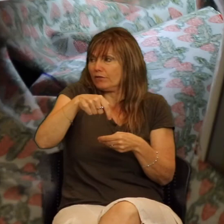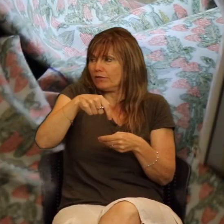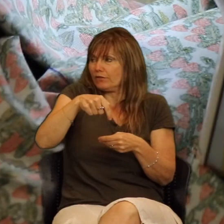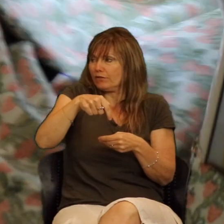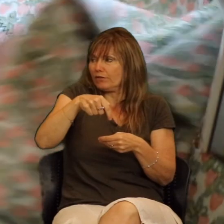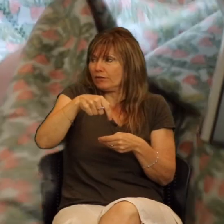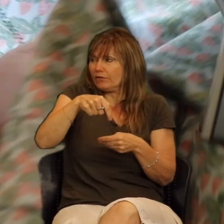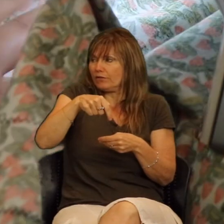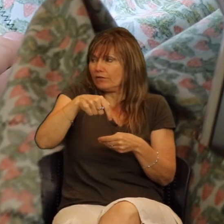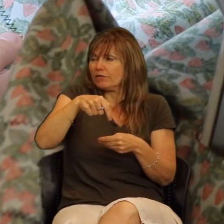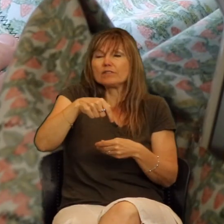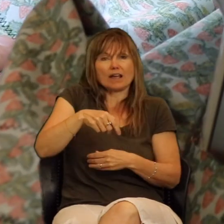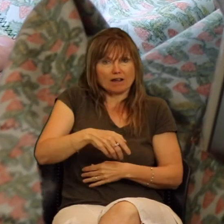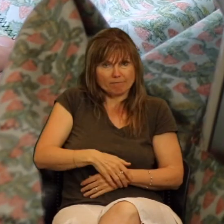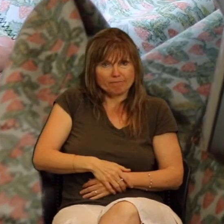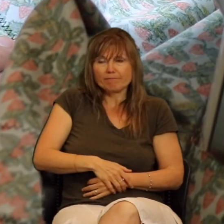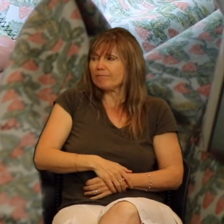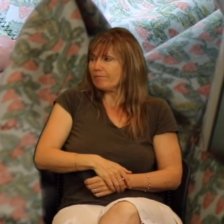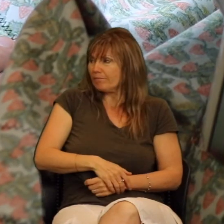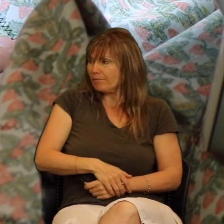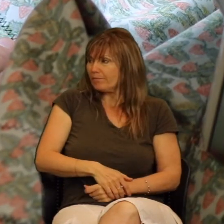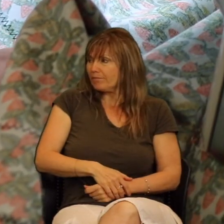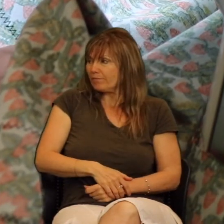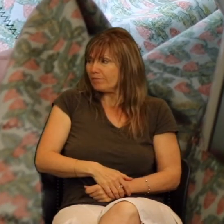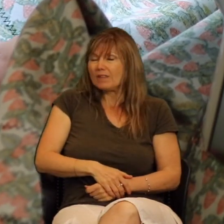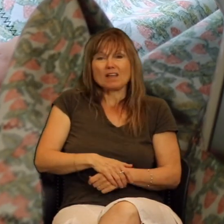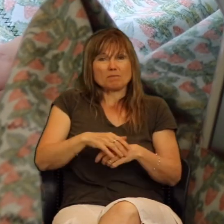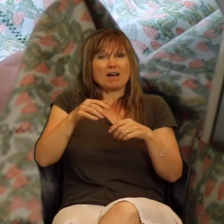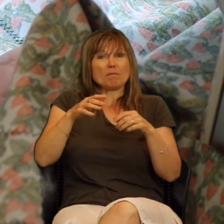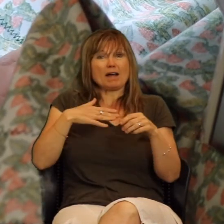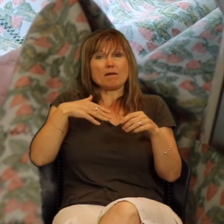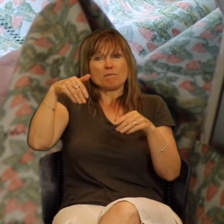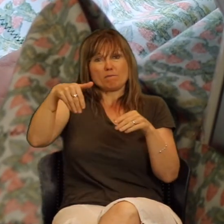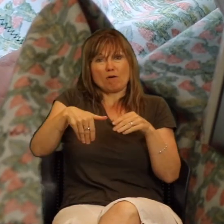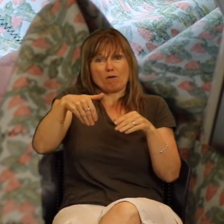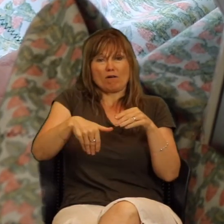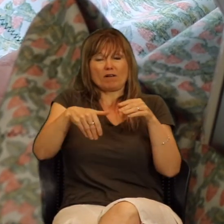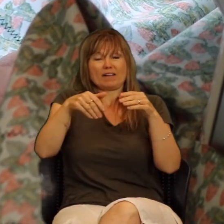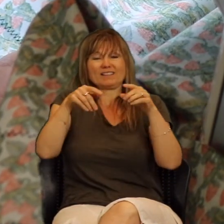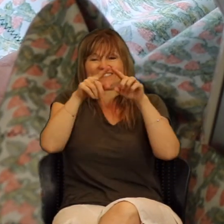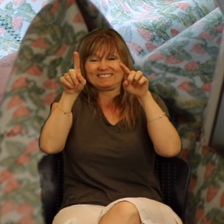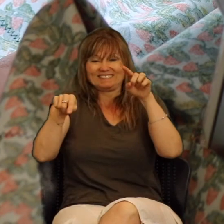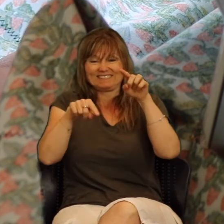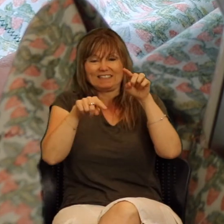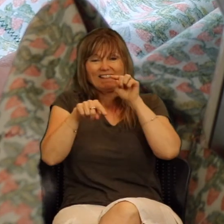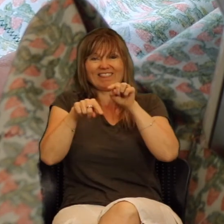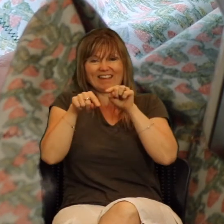turn the other way. And I'm going to come back to the bottom of my pocket.